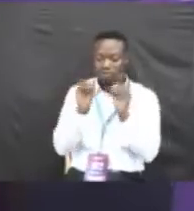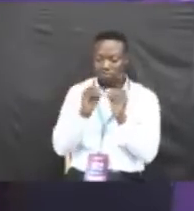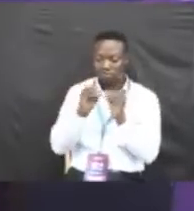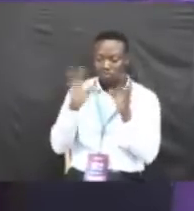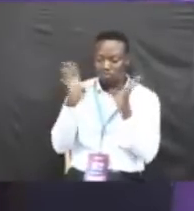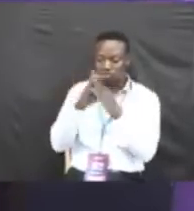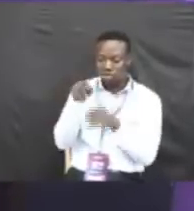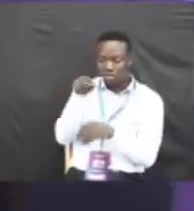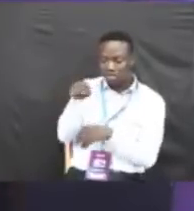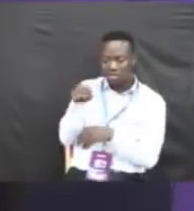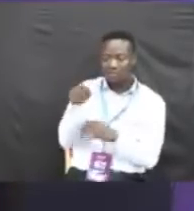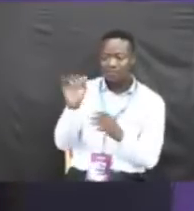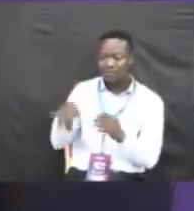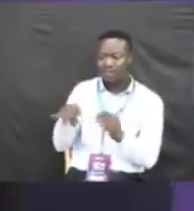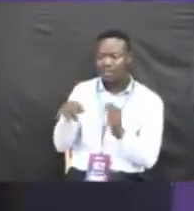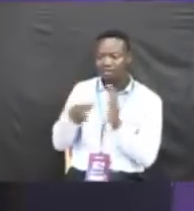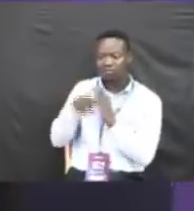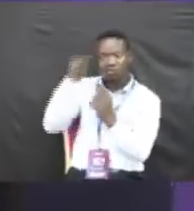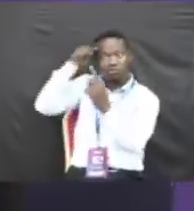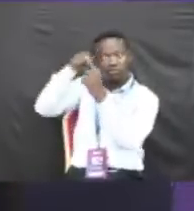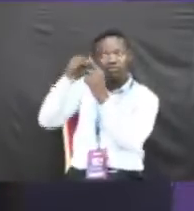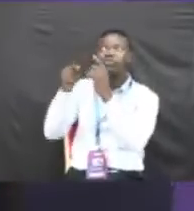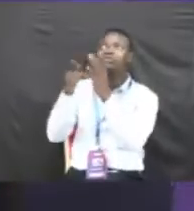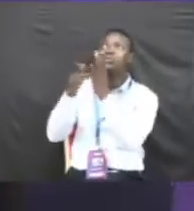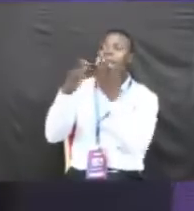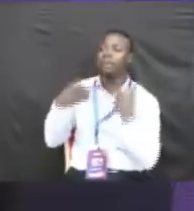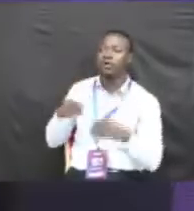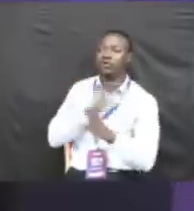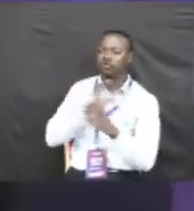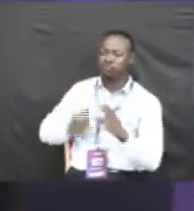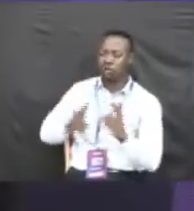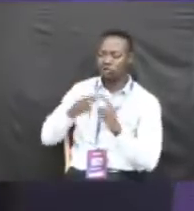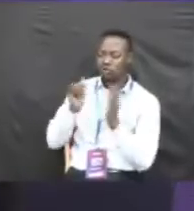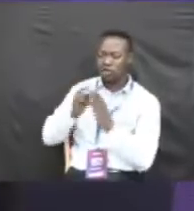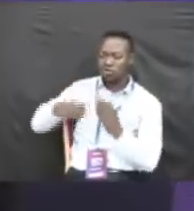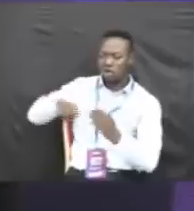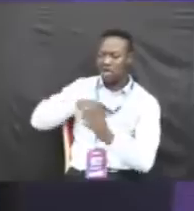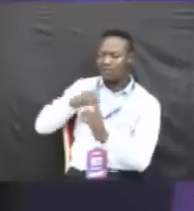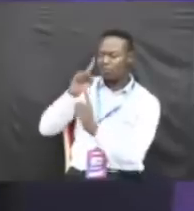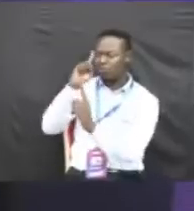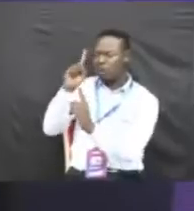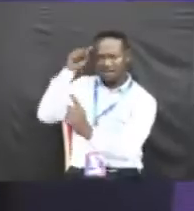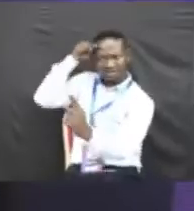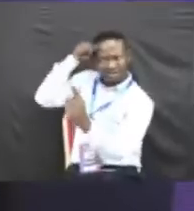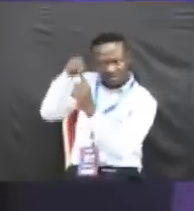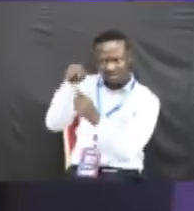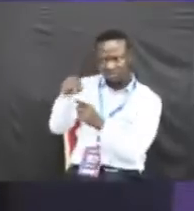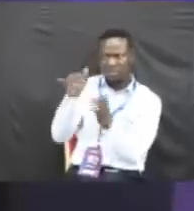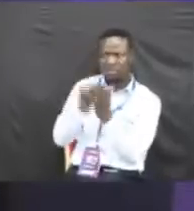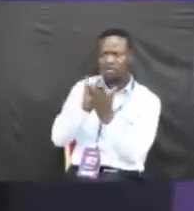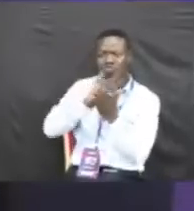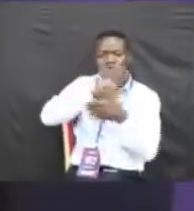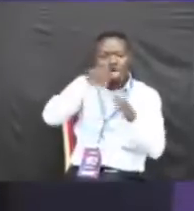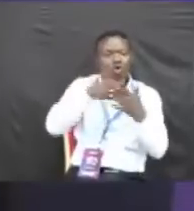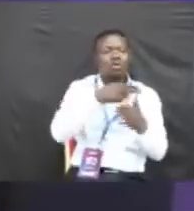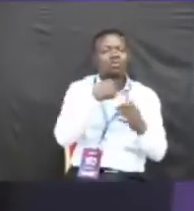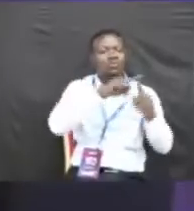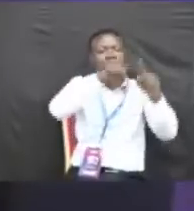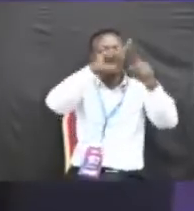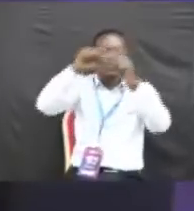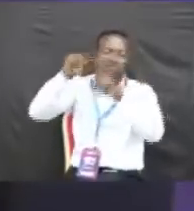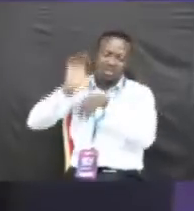a wakeup call to the body of Christ to fight a common cause to ensure that ministers from various